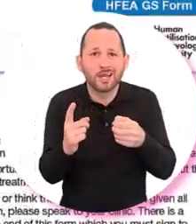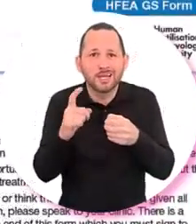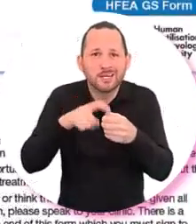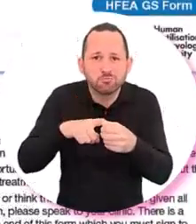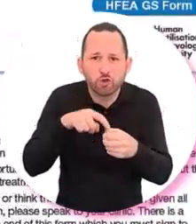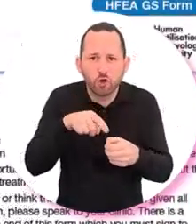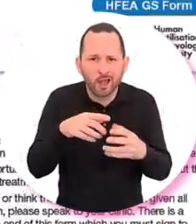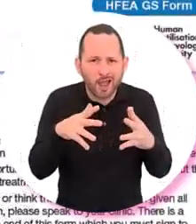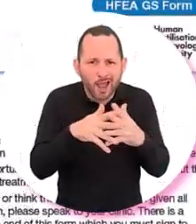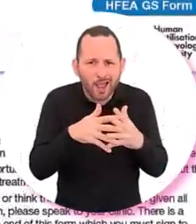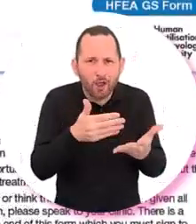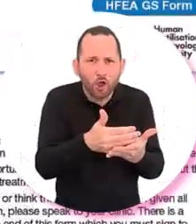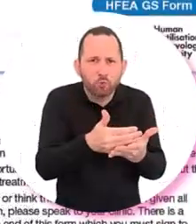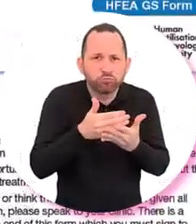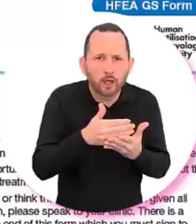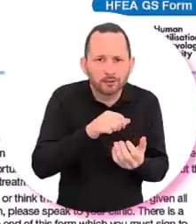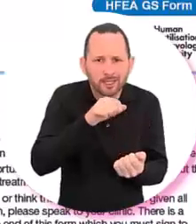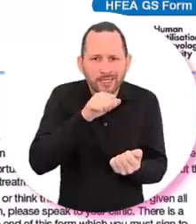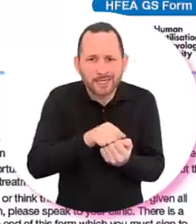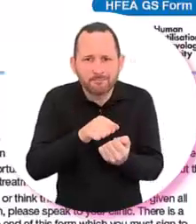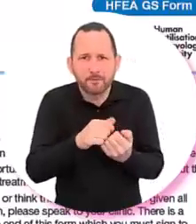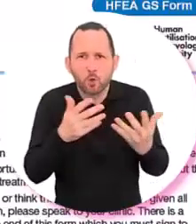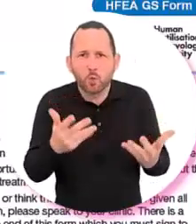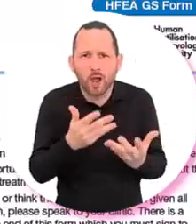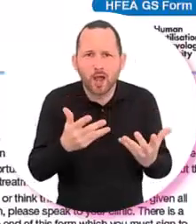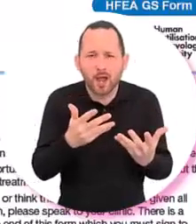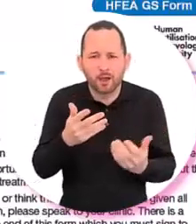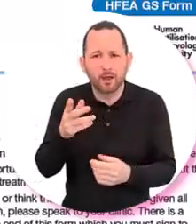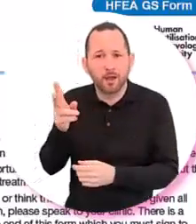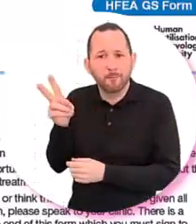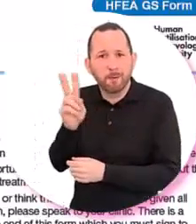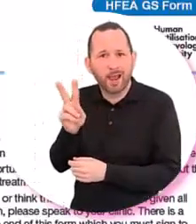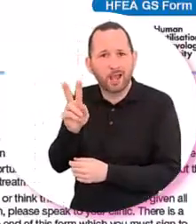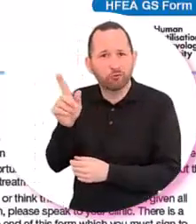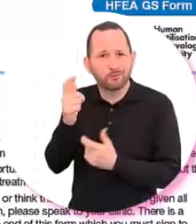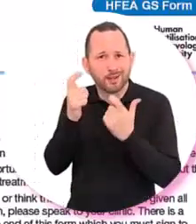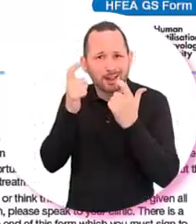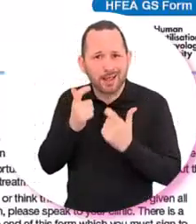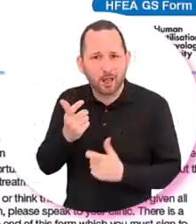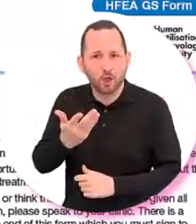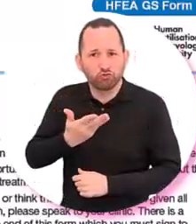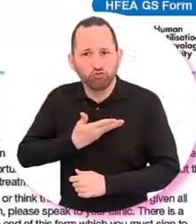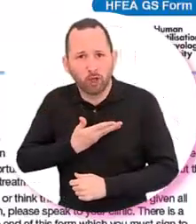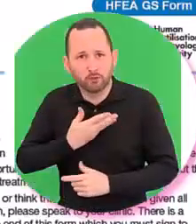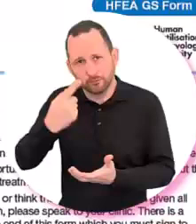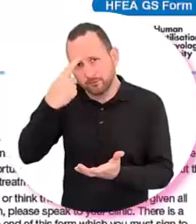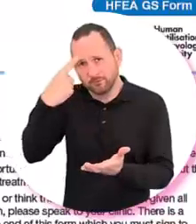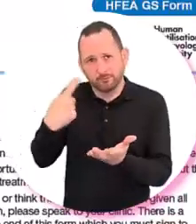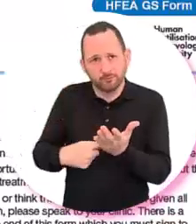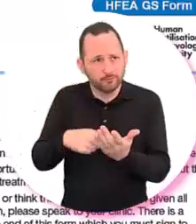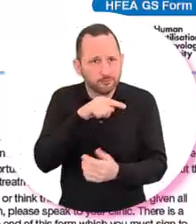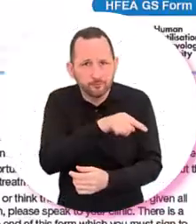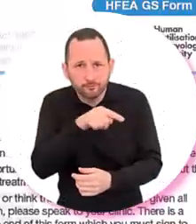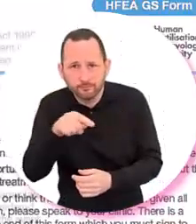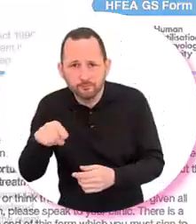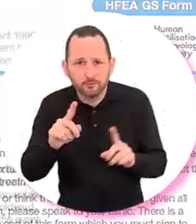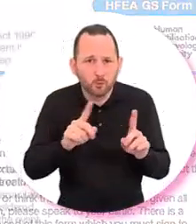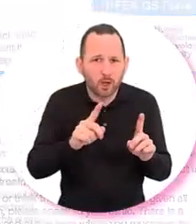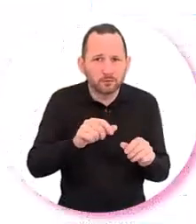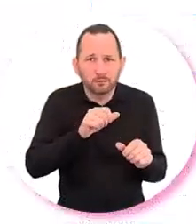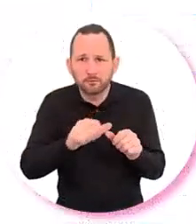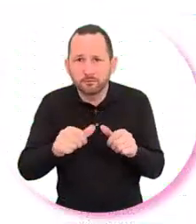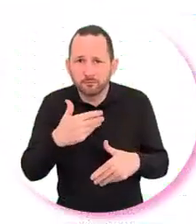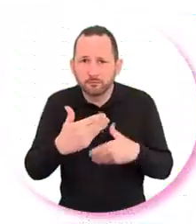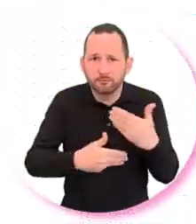your materials can be stored, legal parenthood rights for you and your partner, and what happens to your stored materials in different